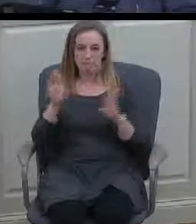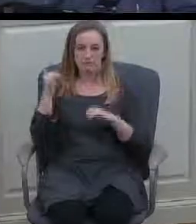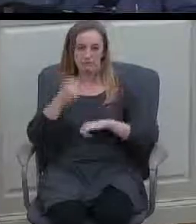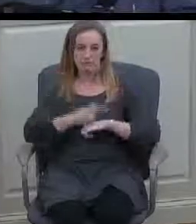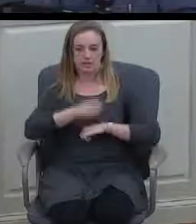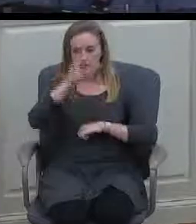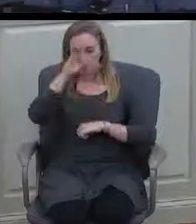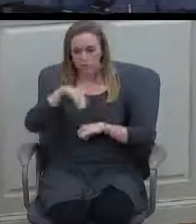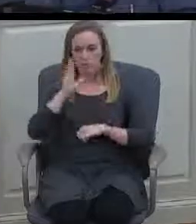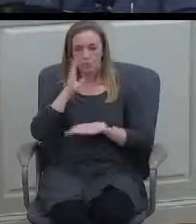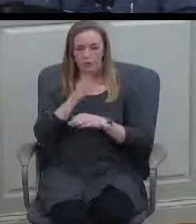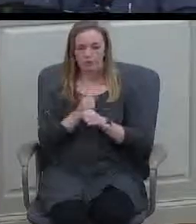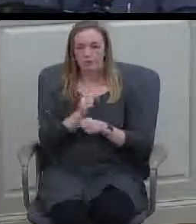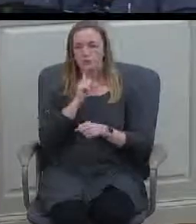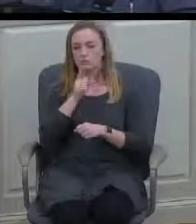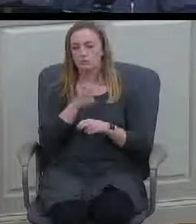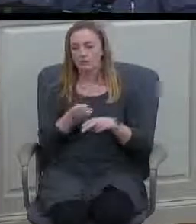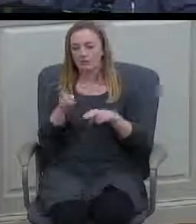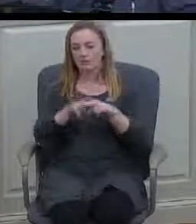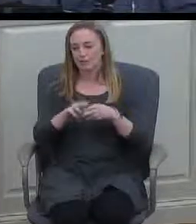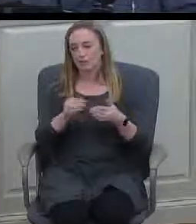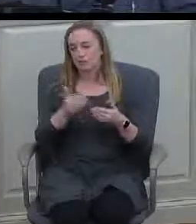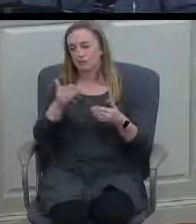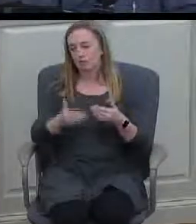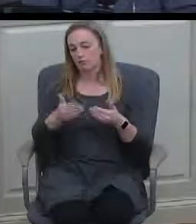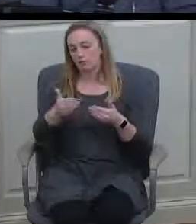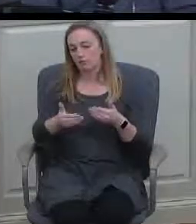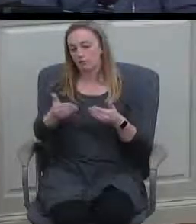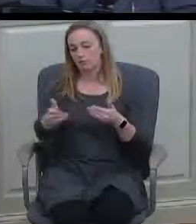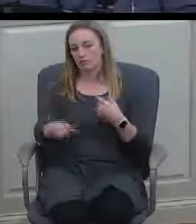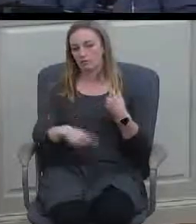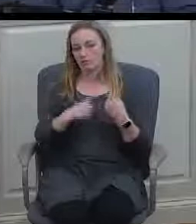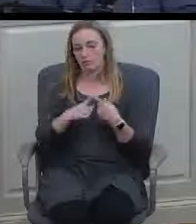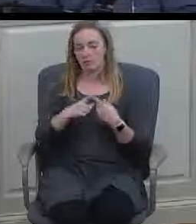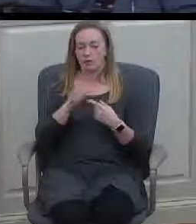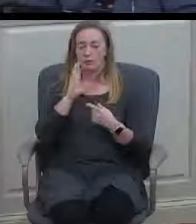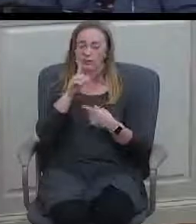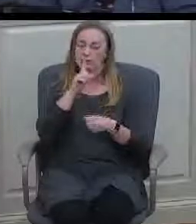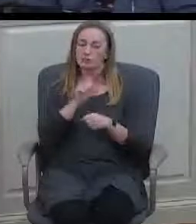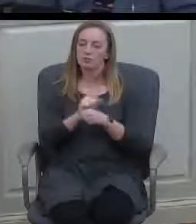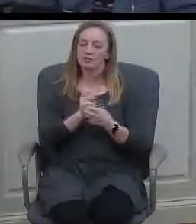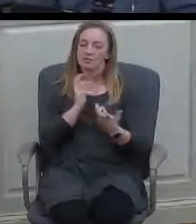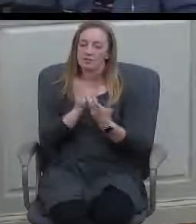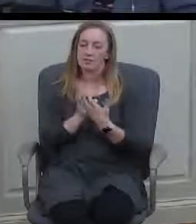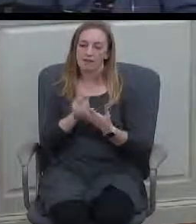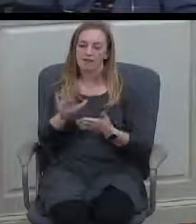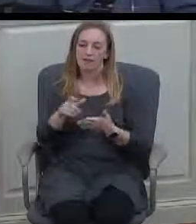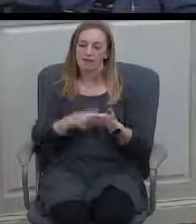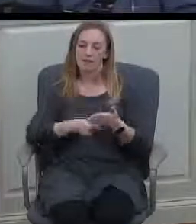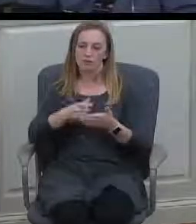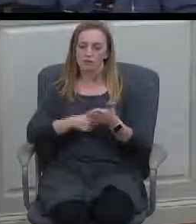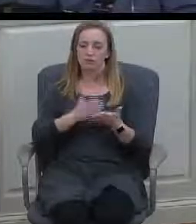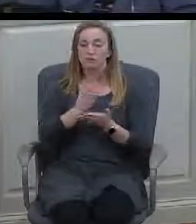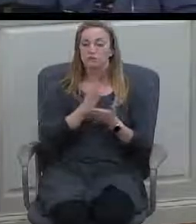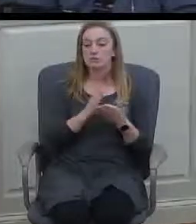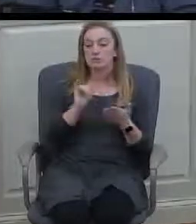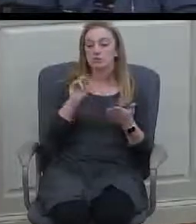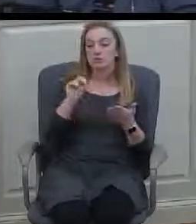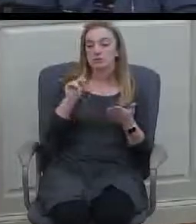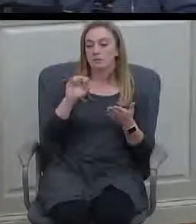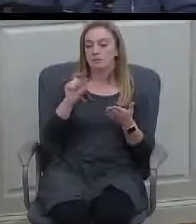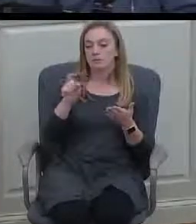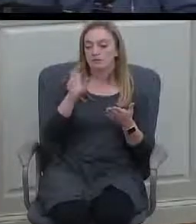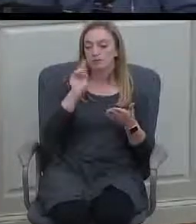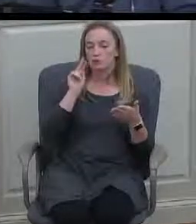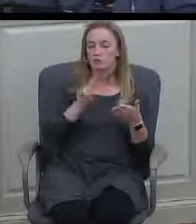true increase in the years following if it will match their actual costs. Because I think certain indexes are going to look at certain price,